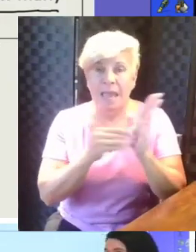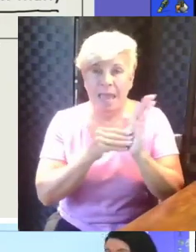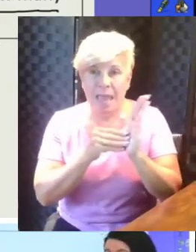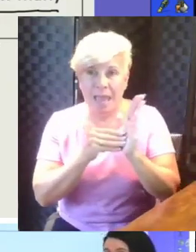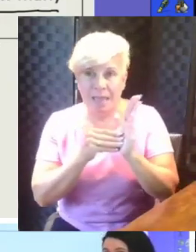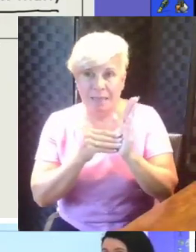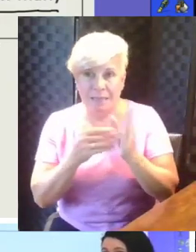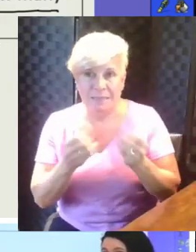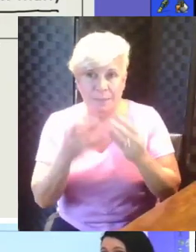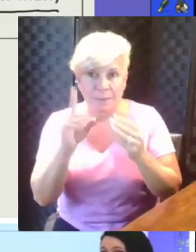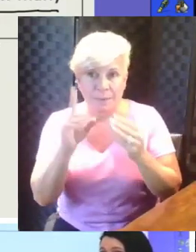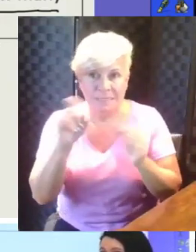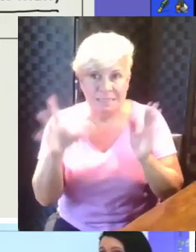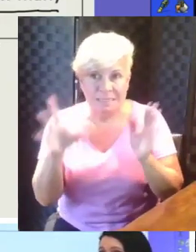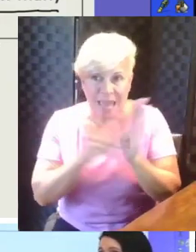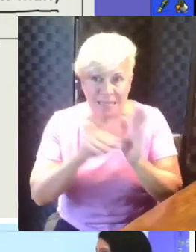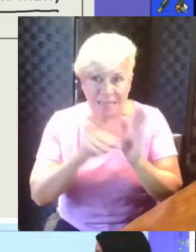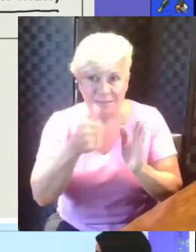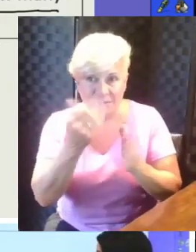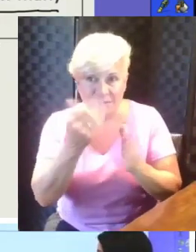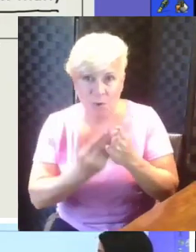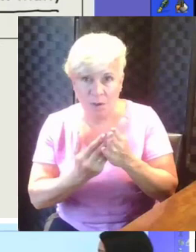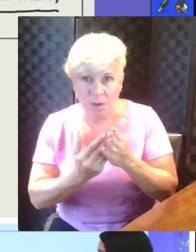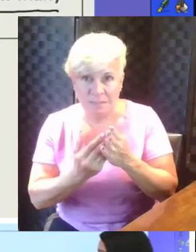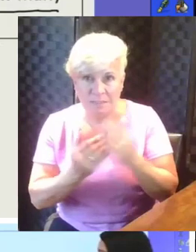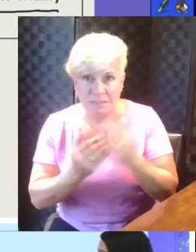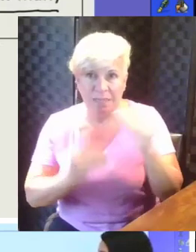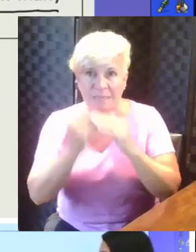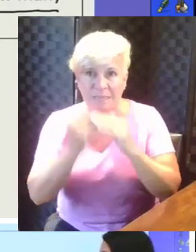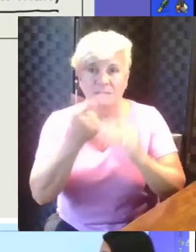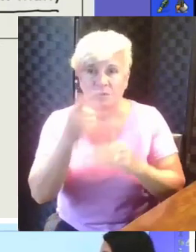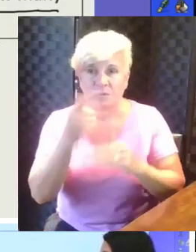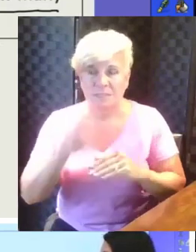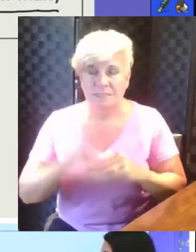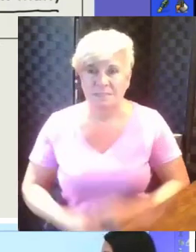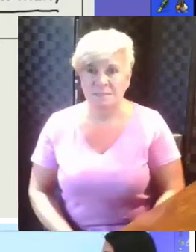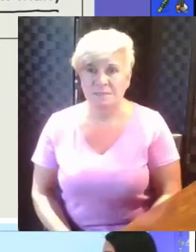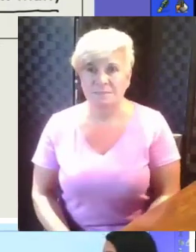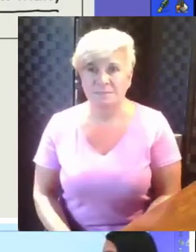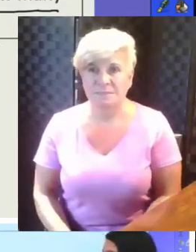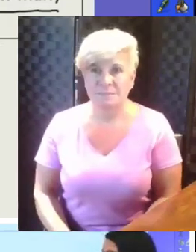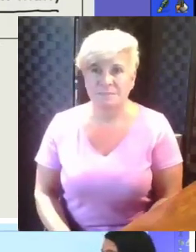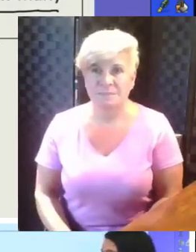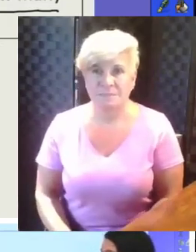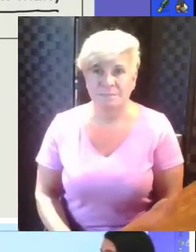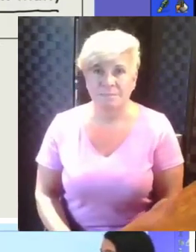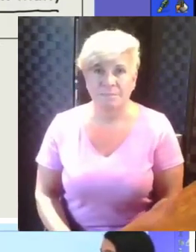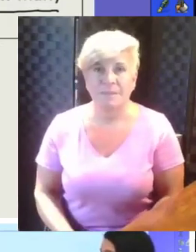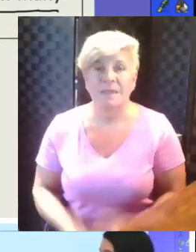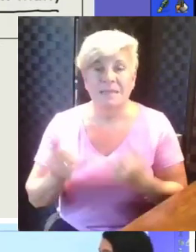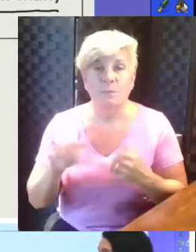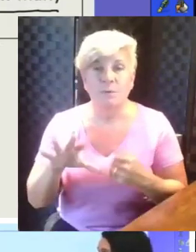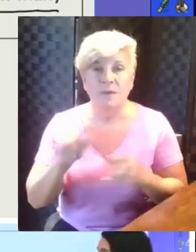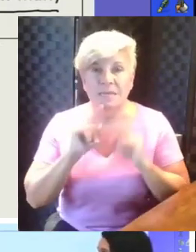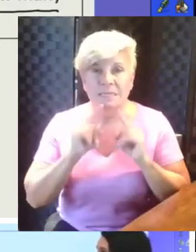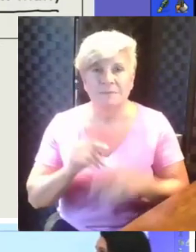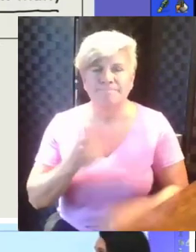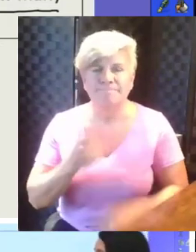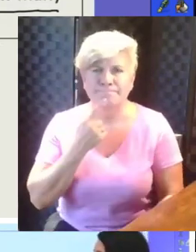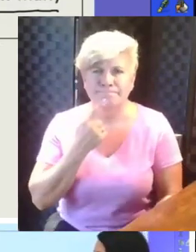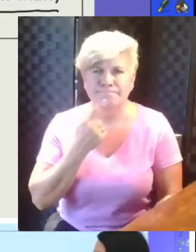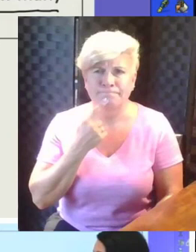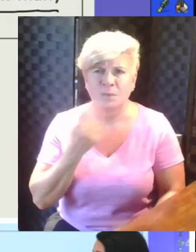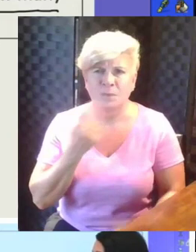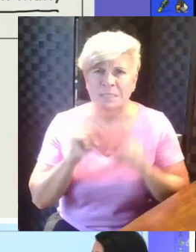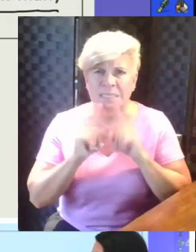add, how much do we need to add to that other part to get to that whole? And now we can find our answer. What is